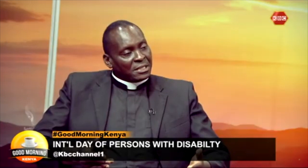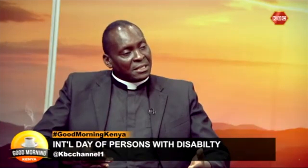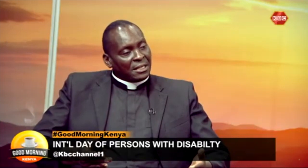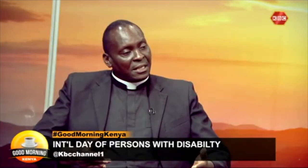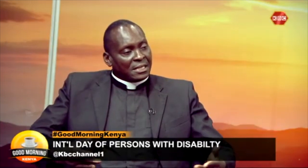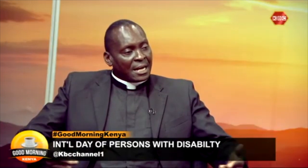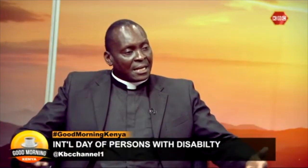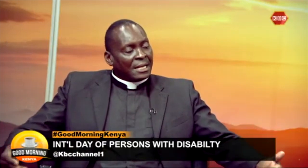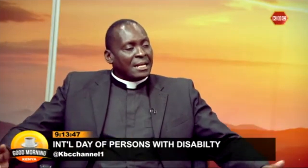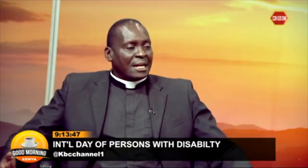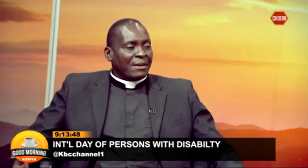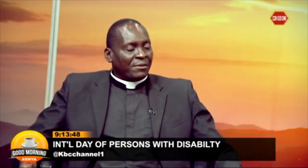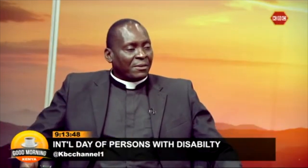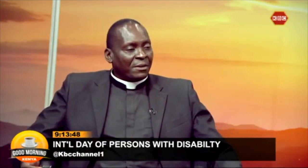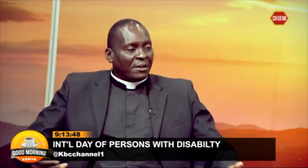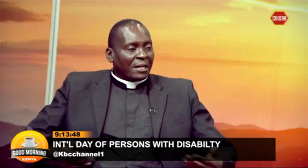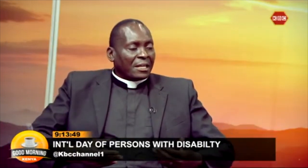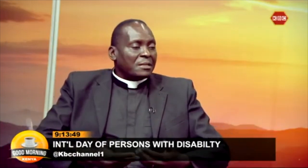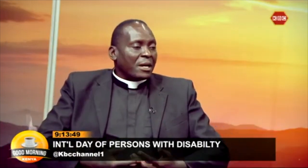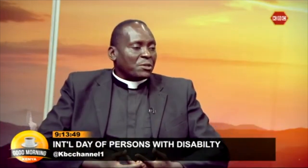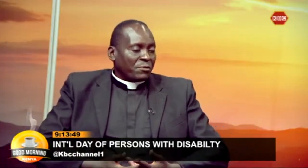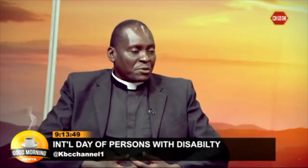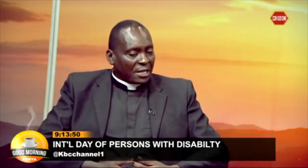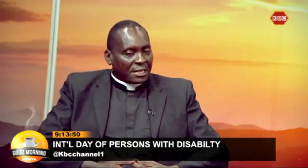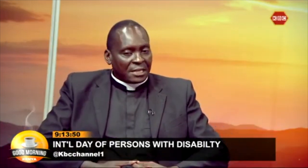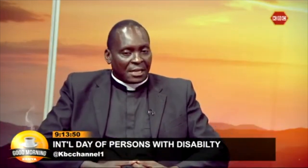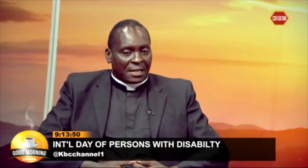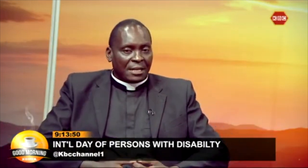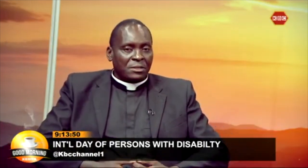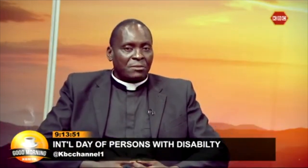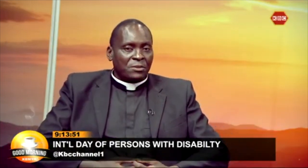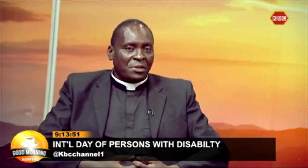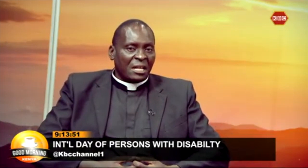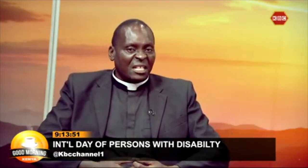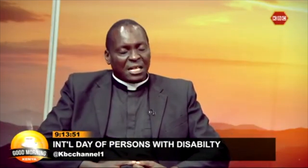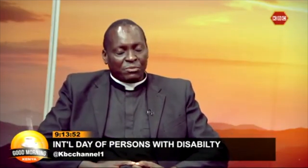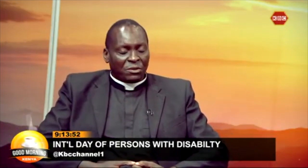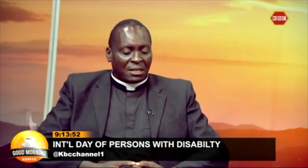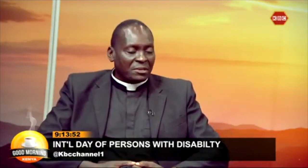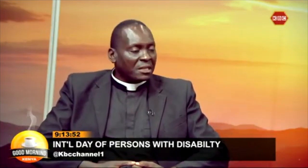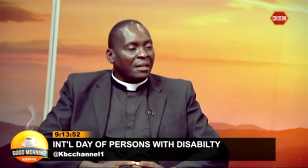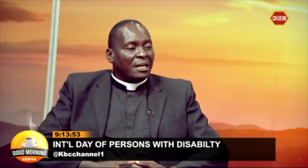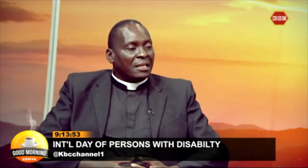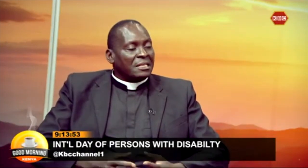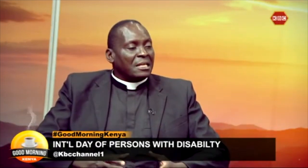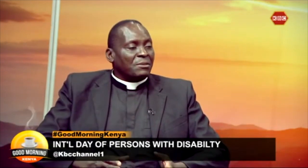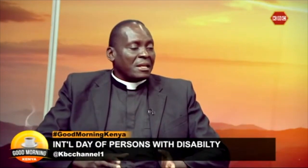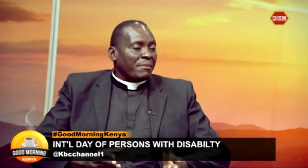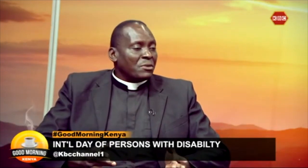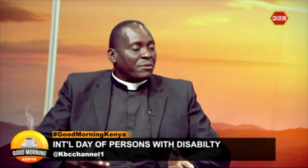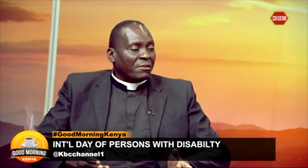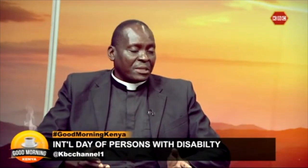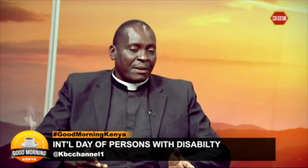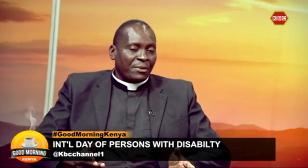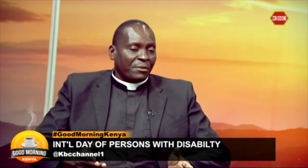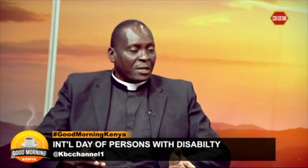organize sports that are in their level. That much we've tried, and I really want to thank the church, because I've seen these days when